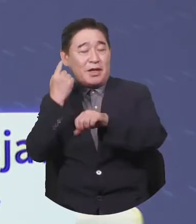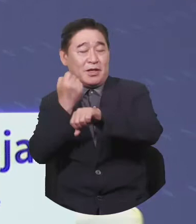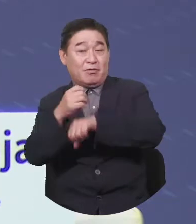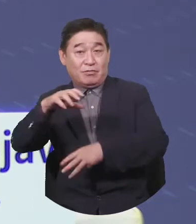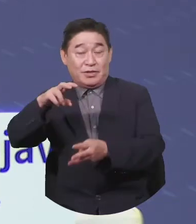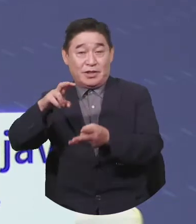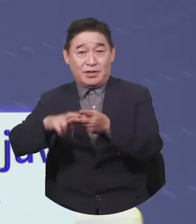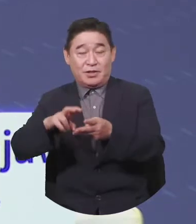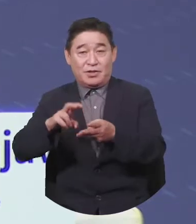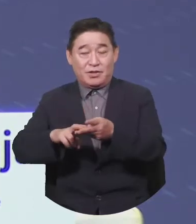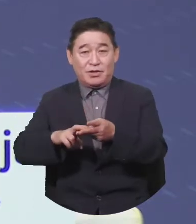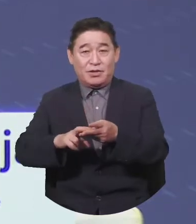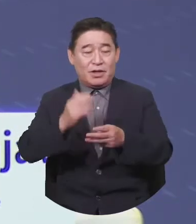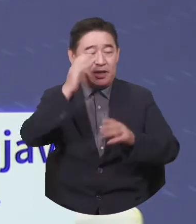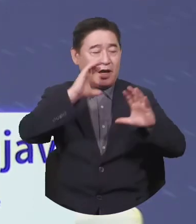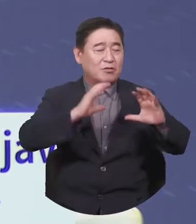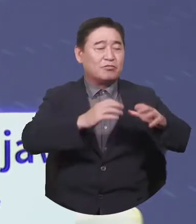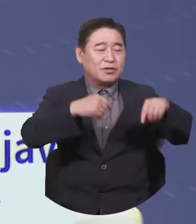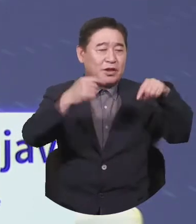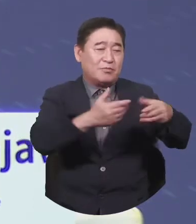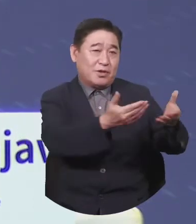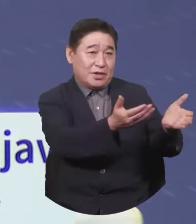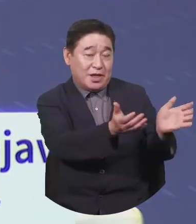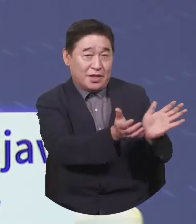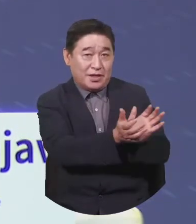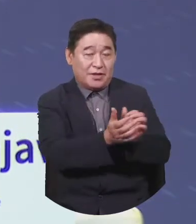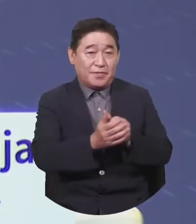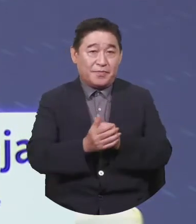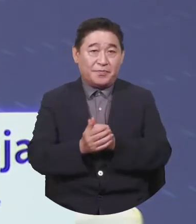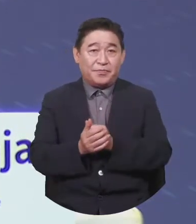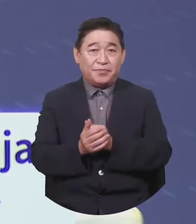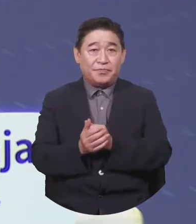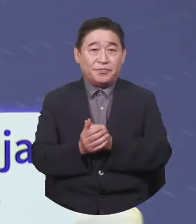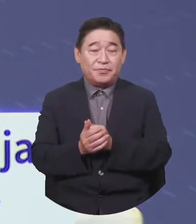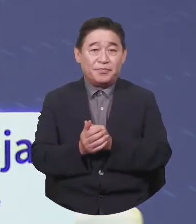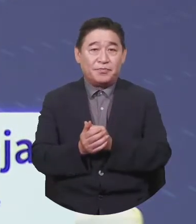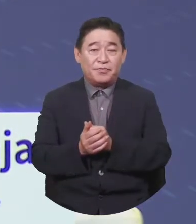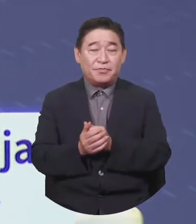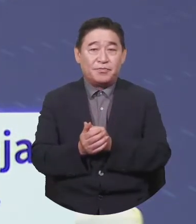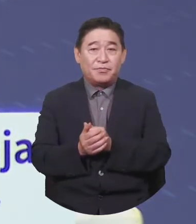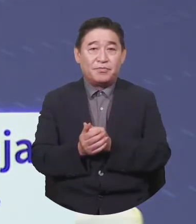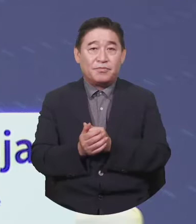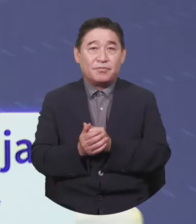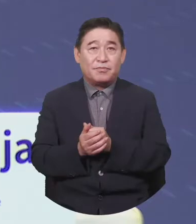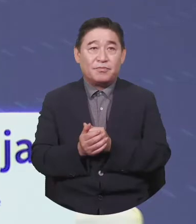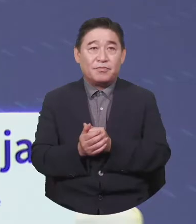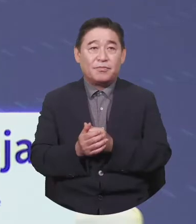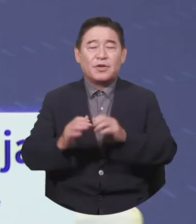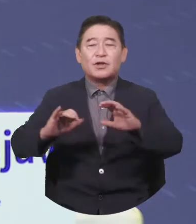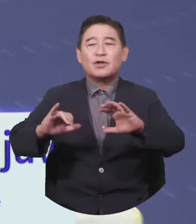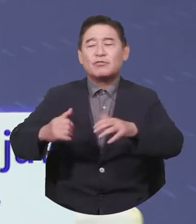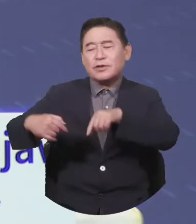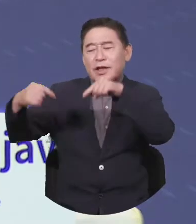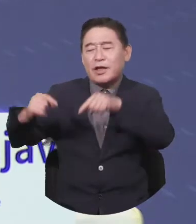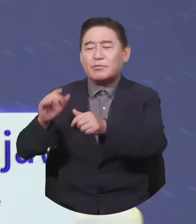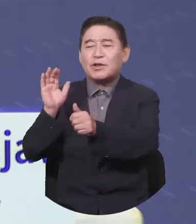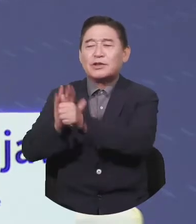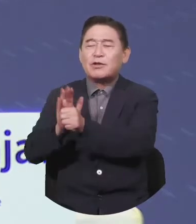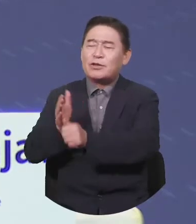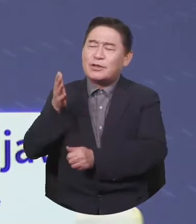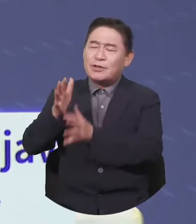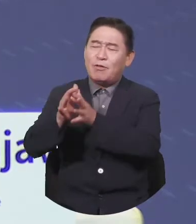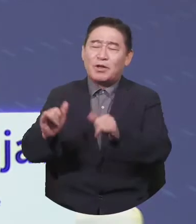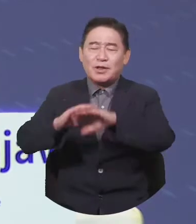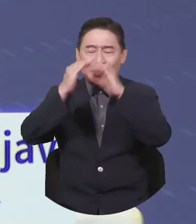Development Cooperation, and Russian Association of International Development Assistance experts. So